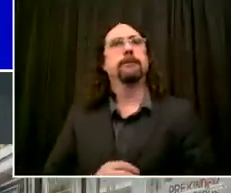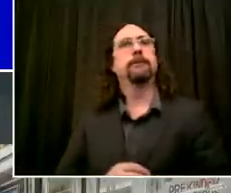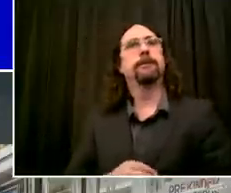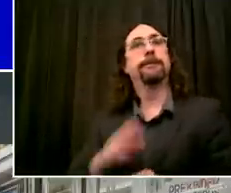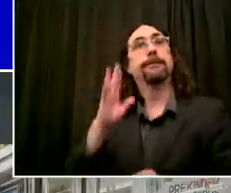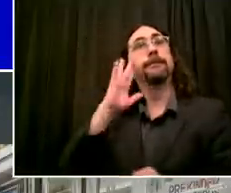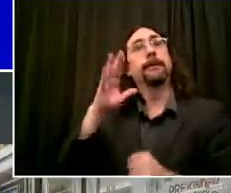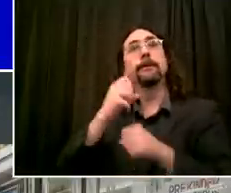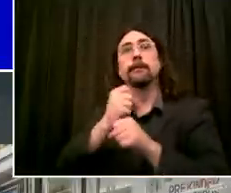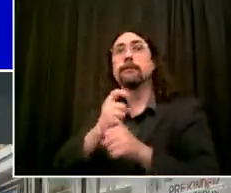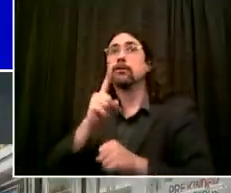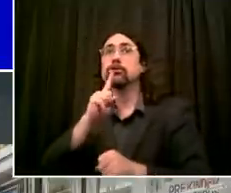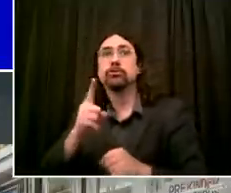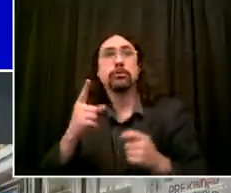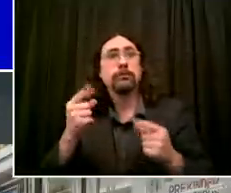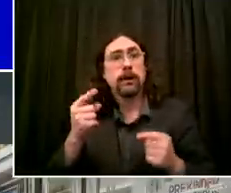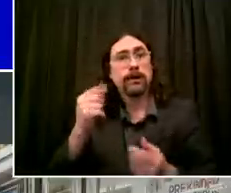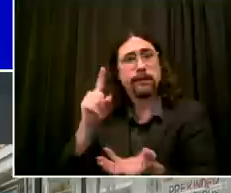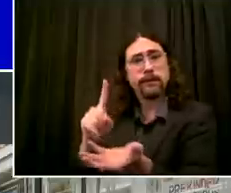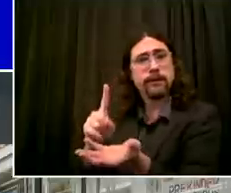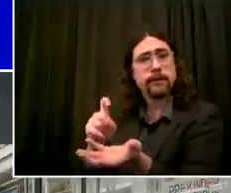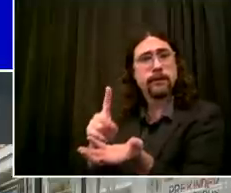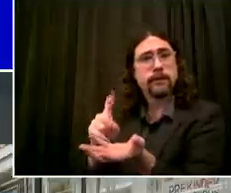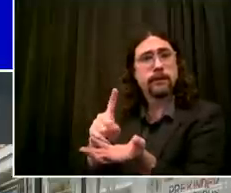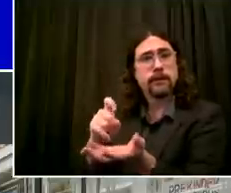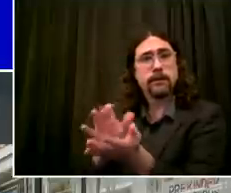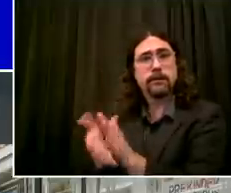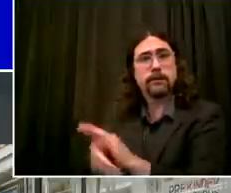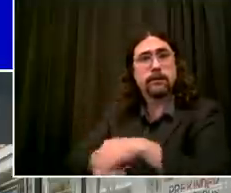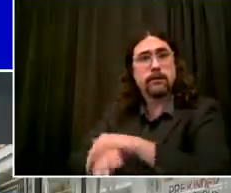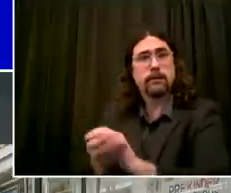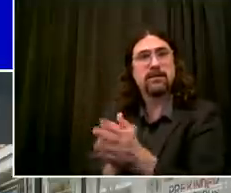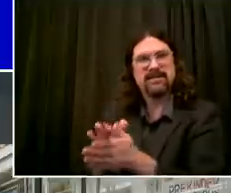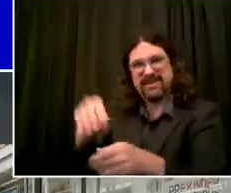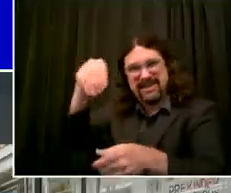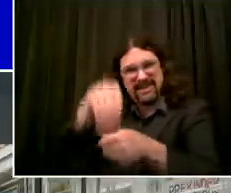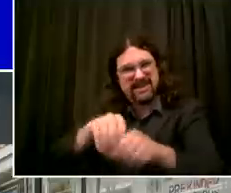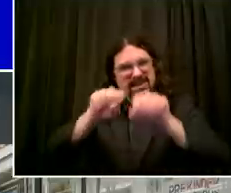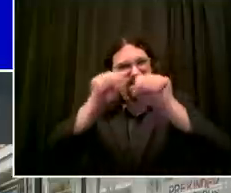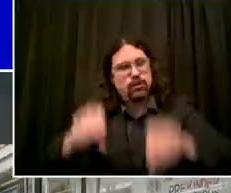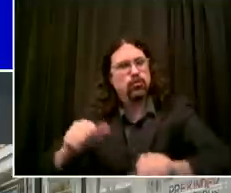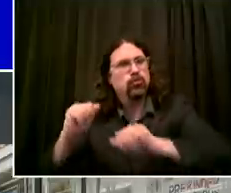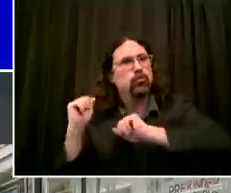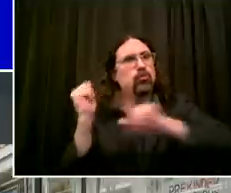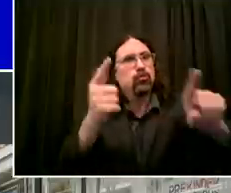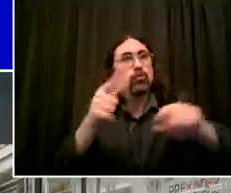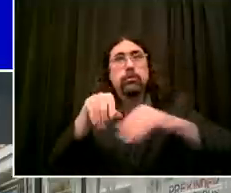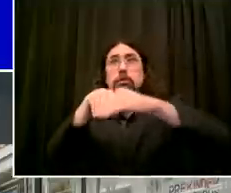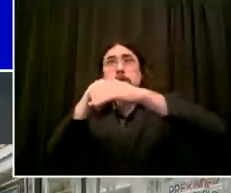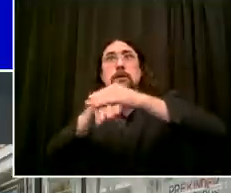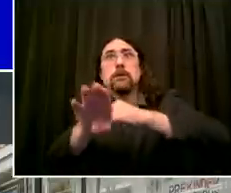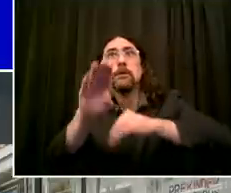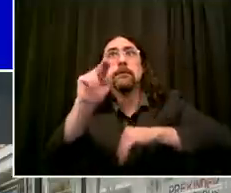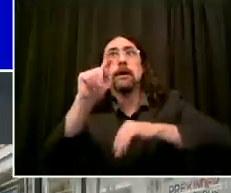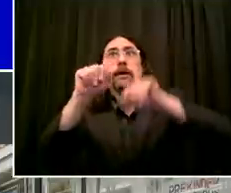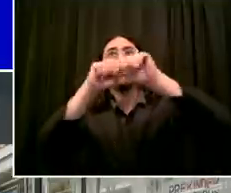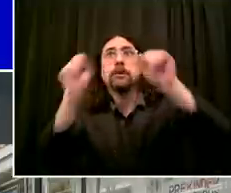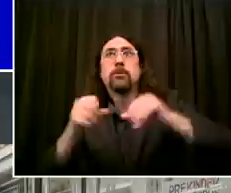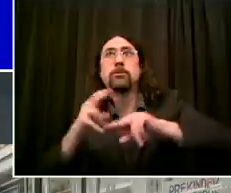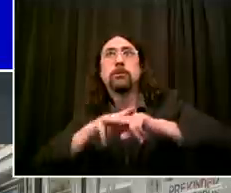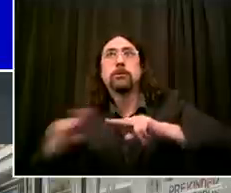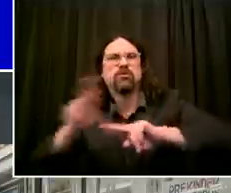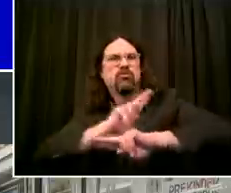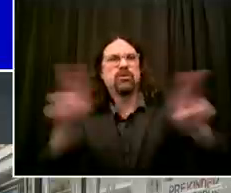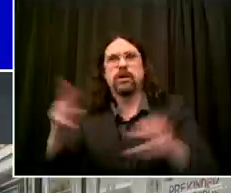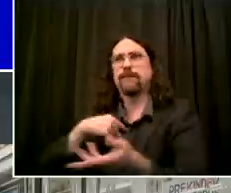that. And they're going to do a great effort to get face coverings out. We've already pledged we will provide 1 million face coverings. The city of New York will provide